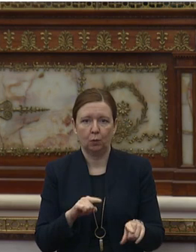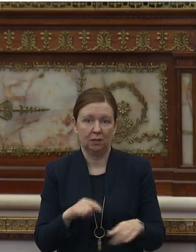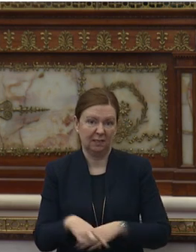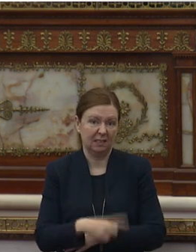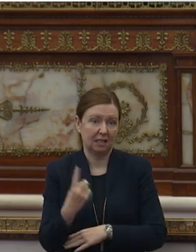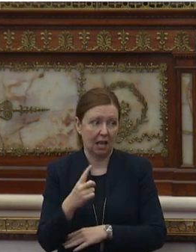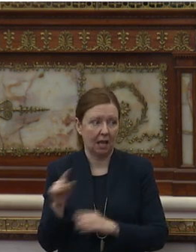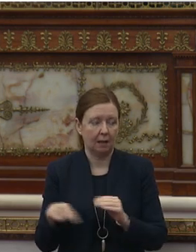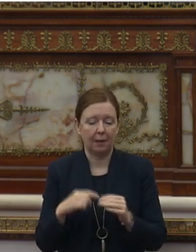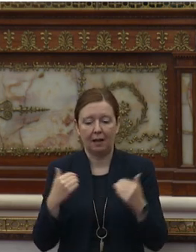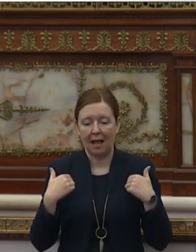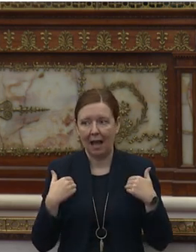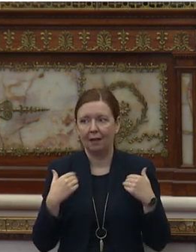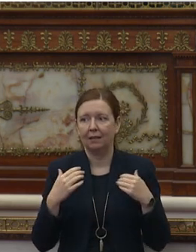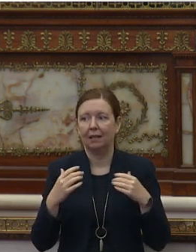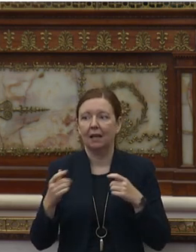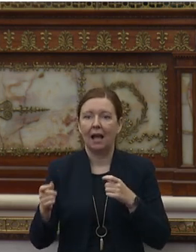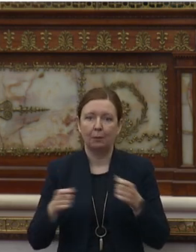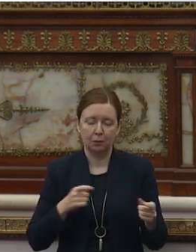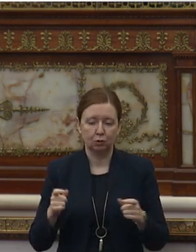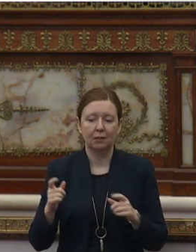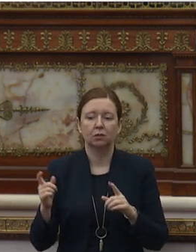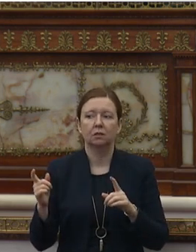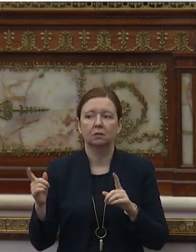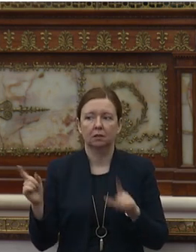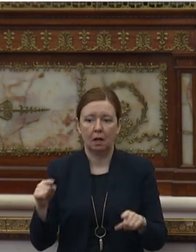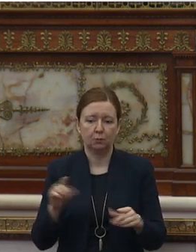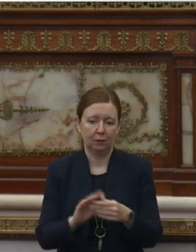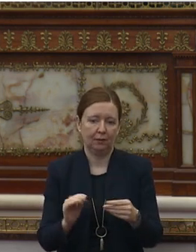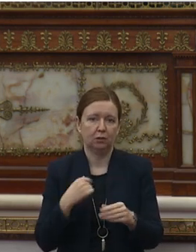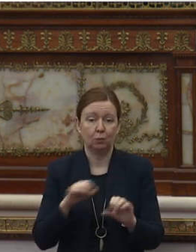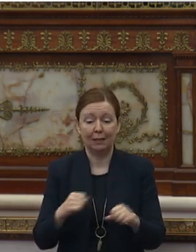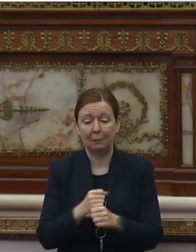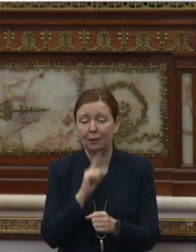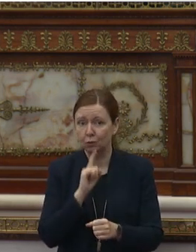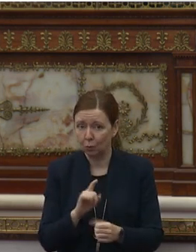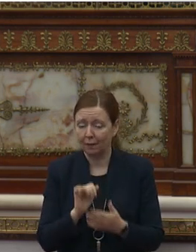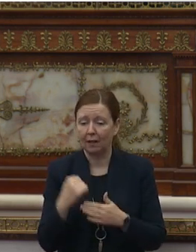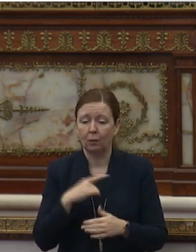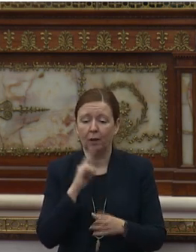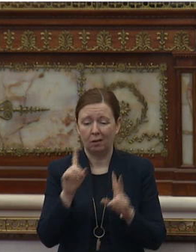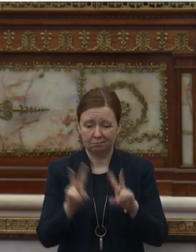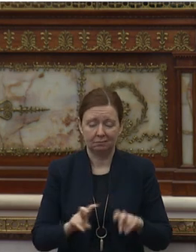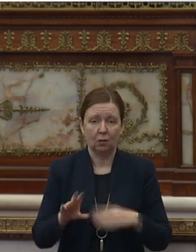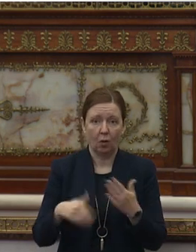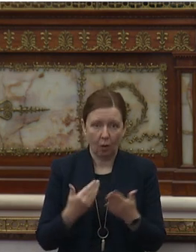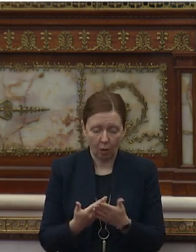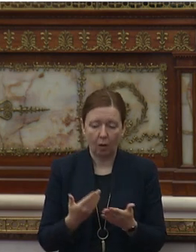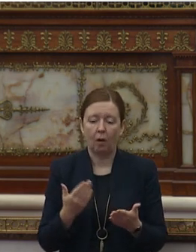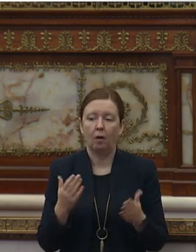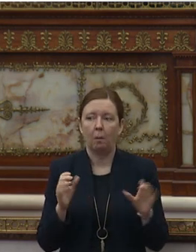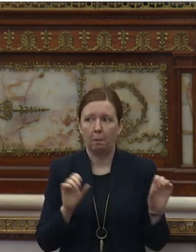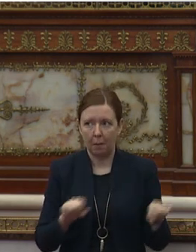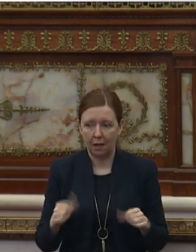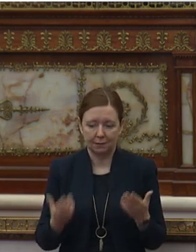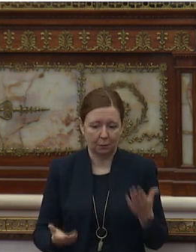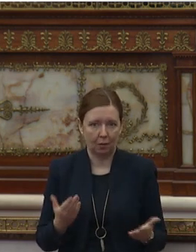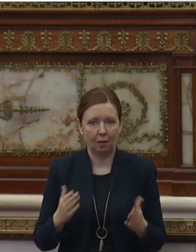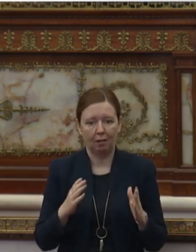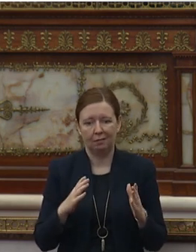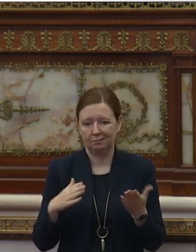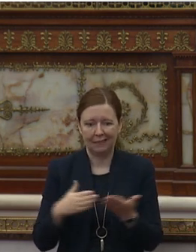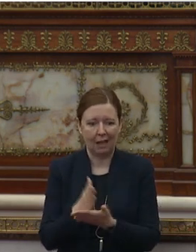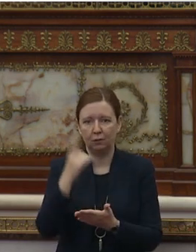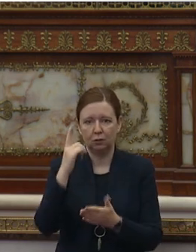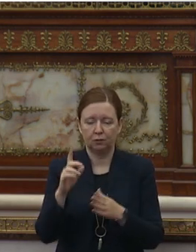day around having the administration come on the hearing so we can ensure that we are looking at all possible avenues for